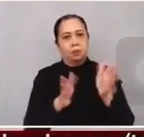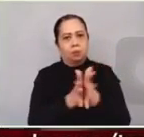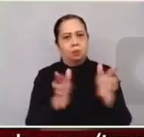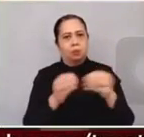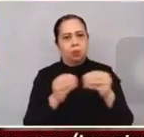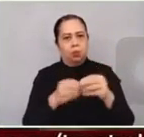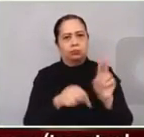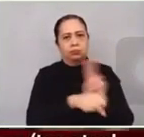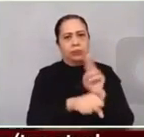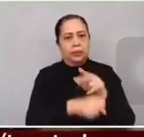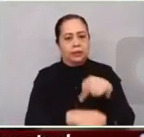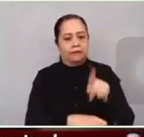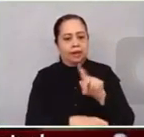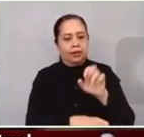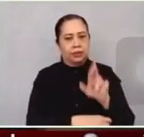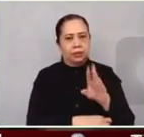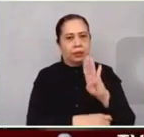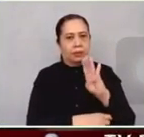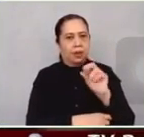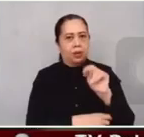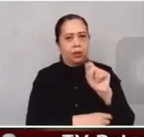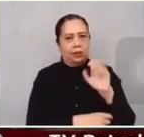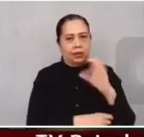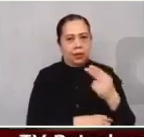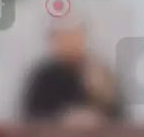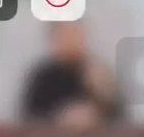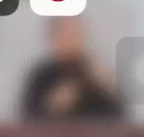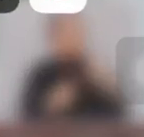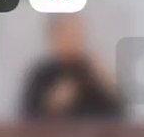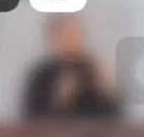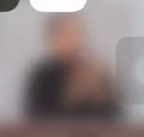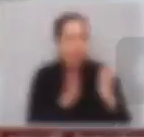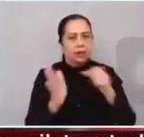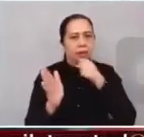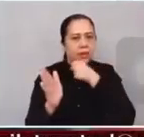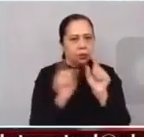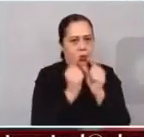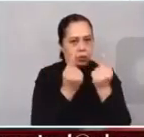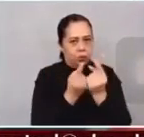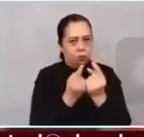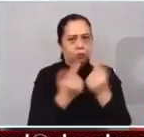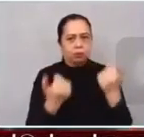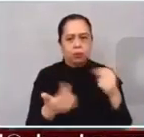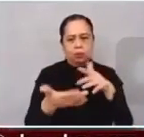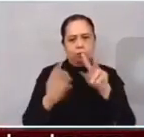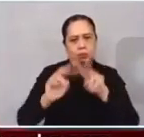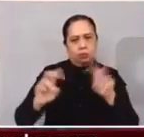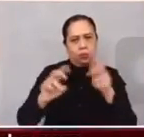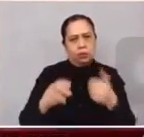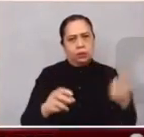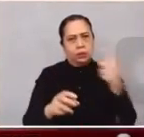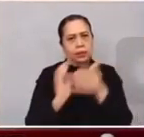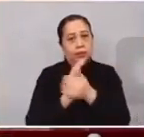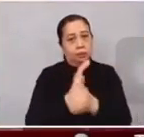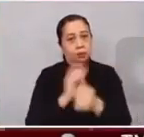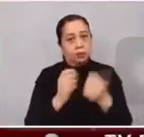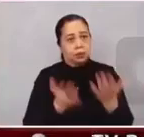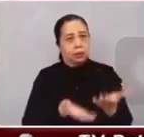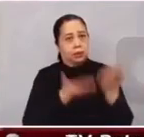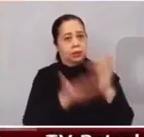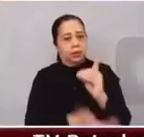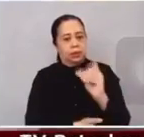sa Pfizer-BioNTech COVID vaccine sa naturang age group. Inaaral naman ng local experts sa mga datos na isinumite ng apat